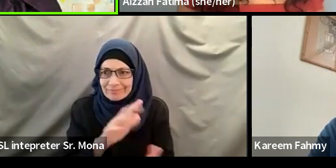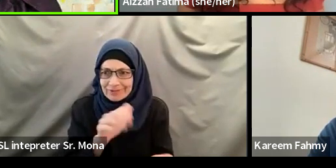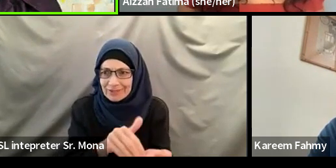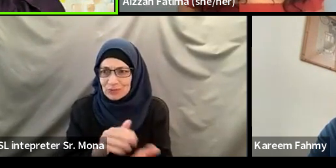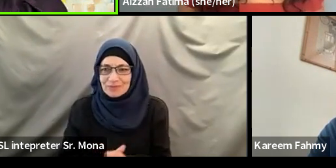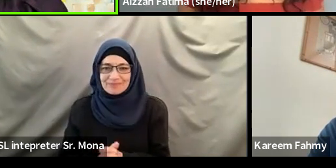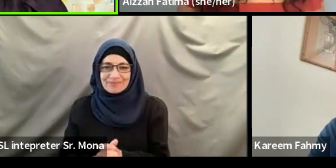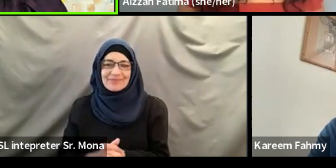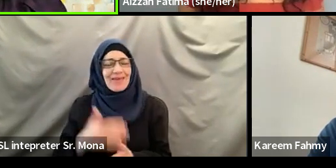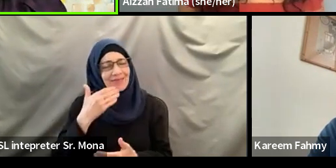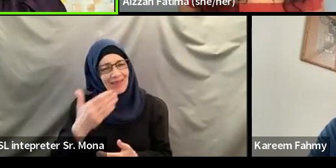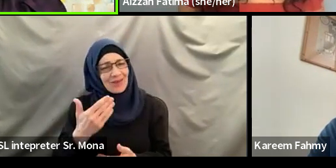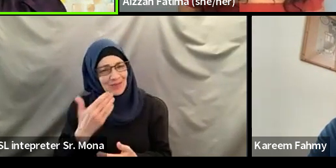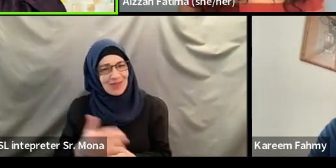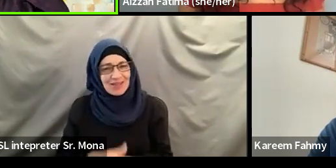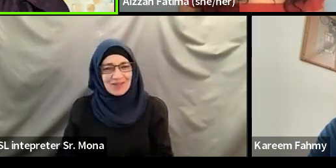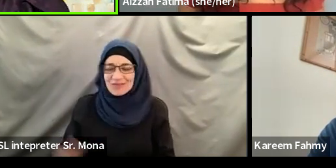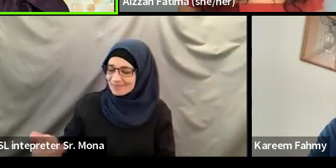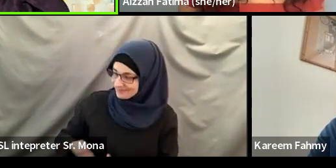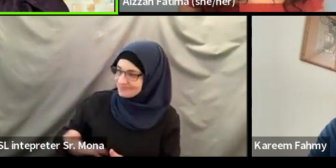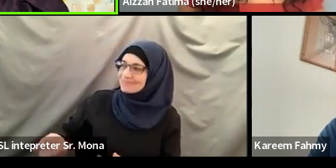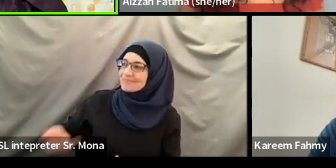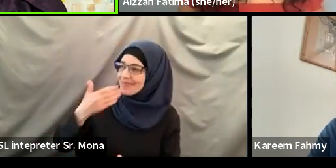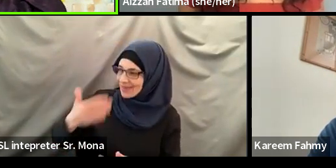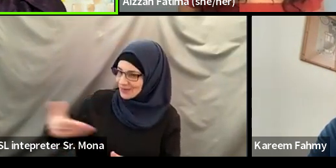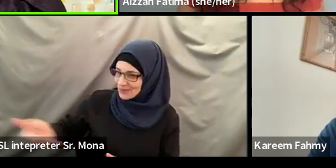Thanks, Arti. Welcome. Hamad, you're up next.